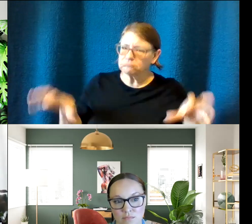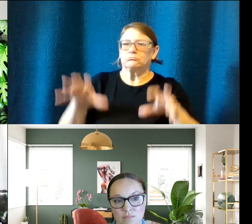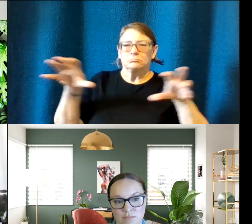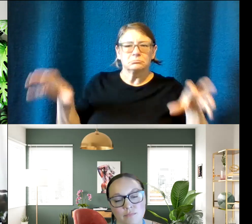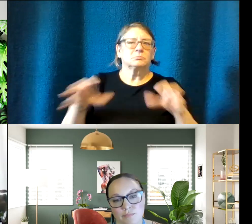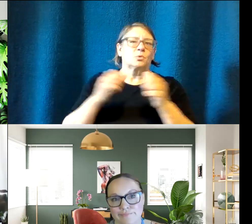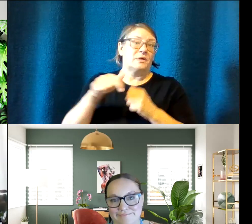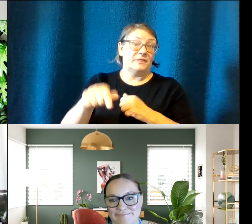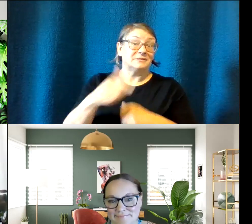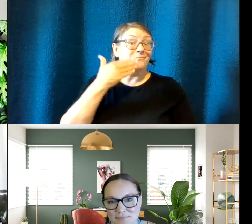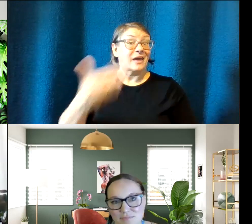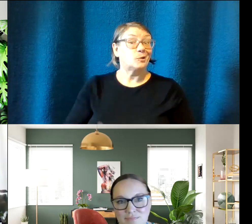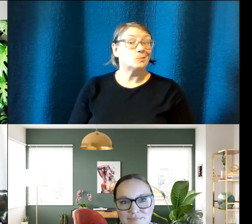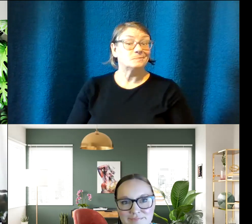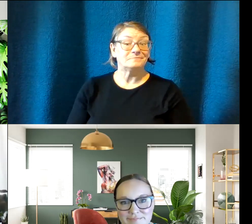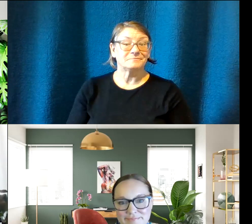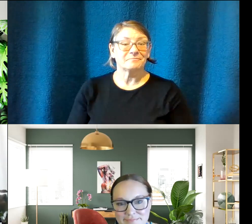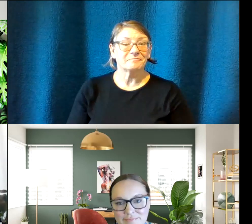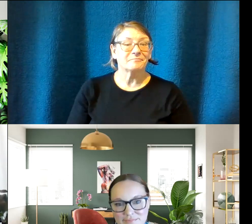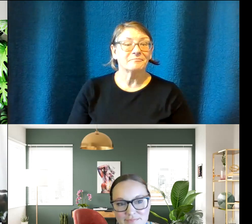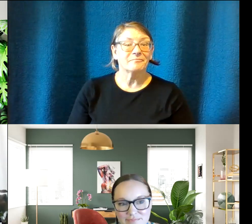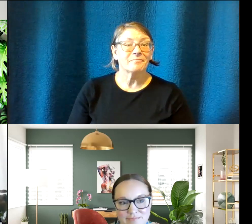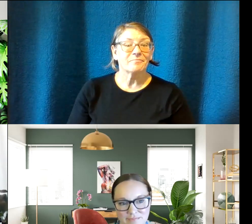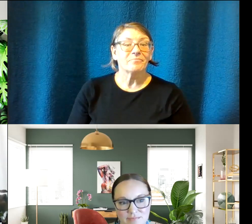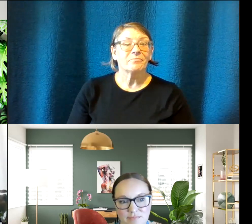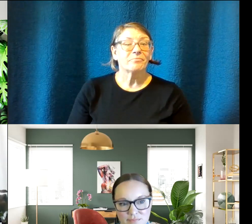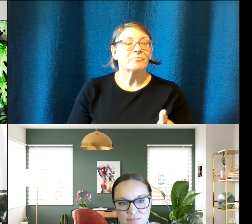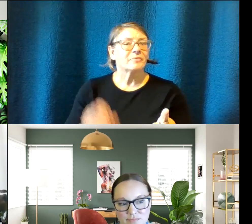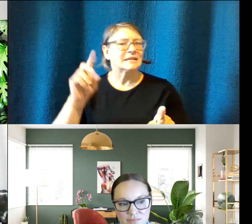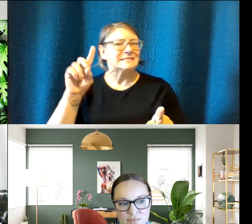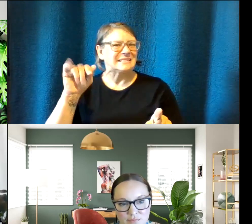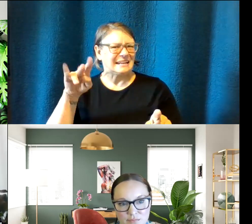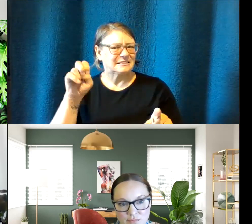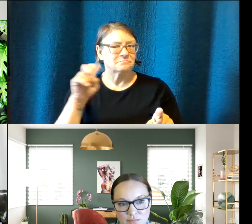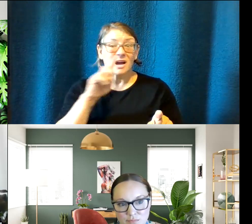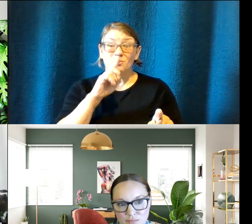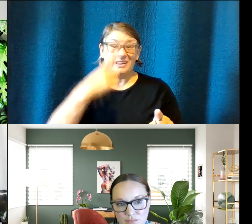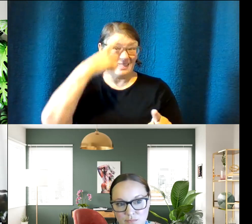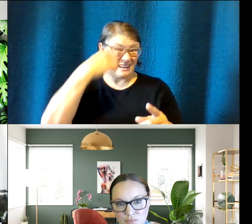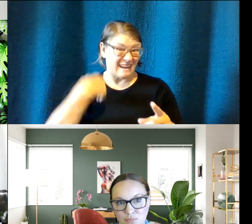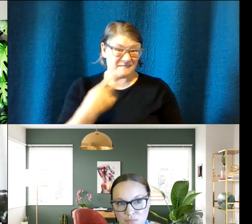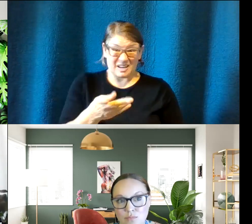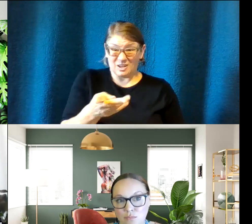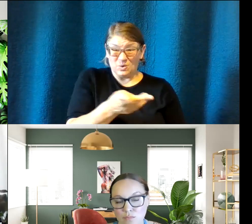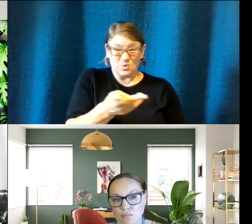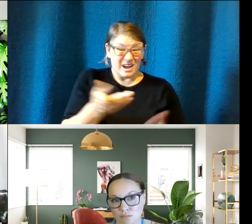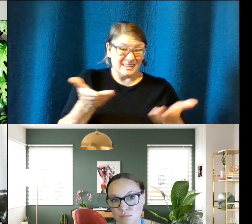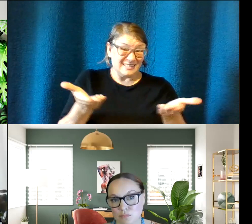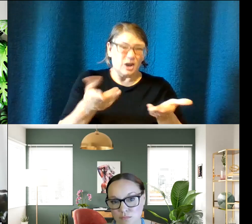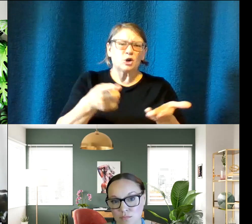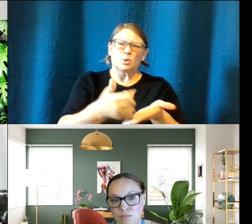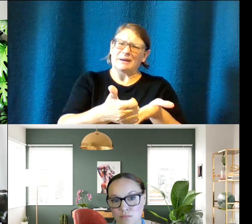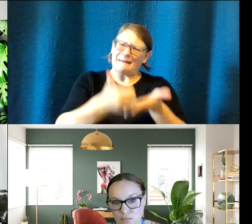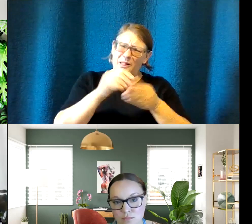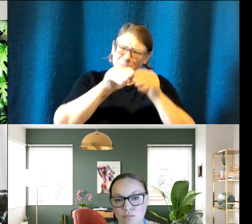regard. Thank you. Okay, like I said, I really think that having you guys here, that you can help